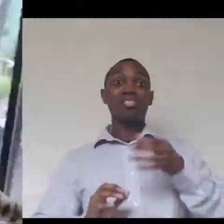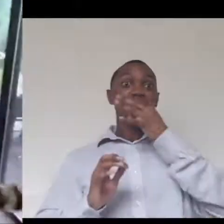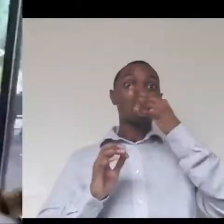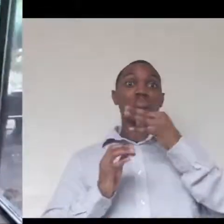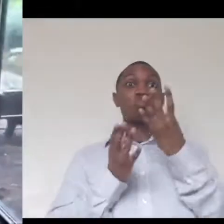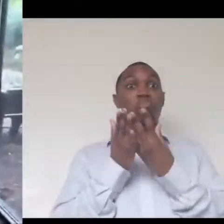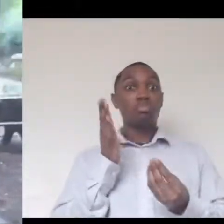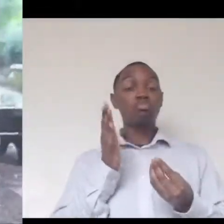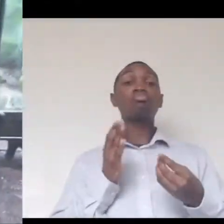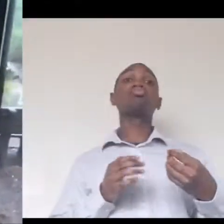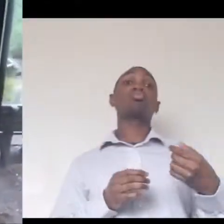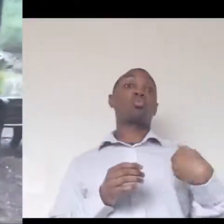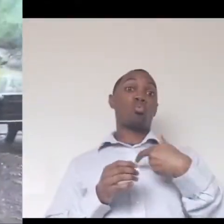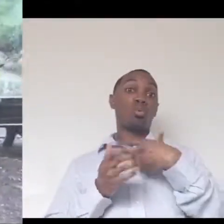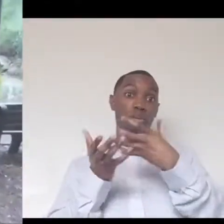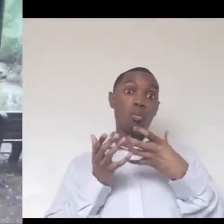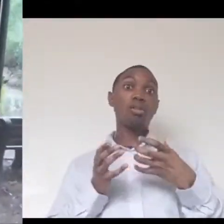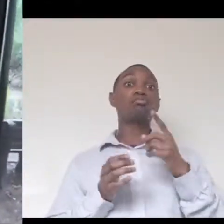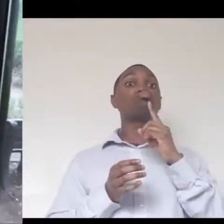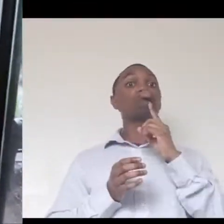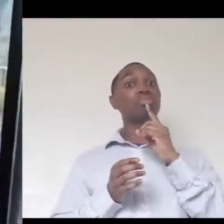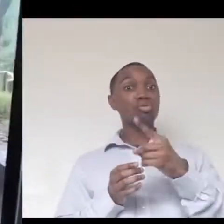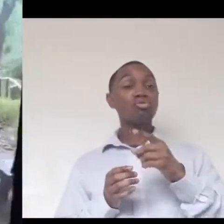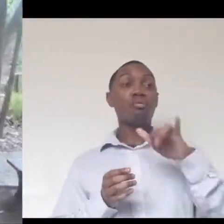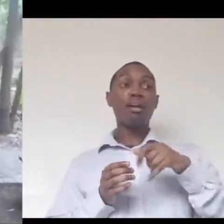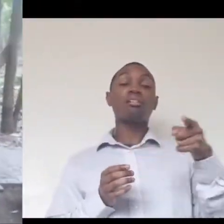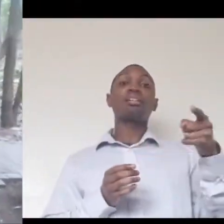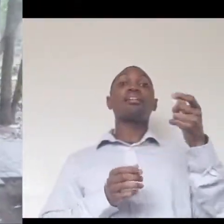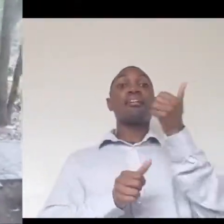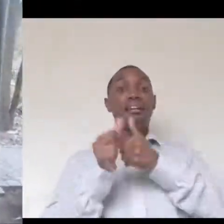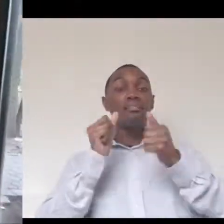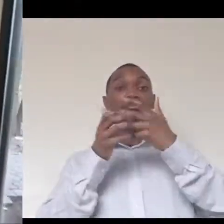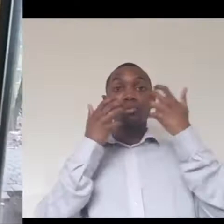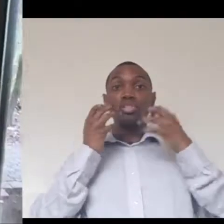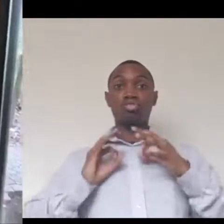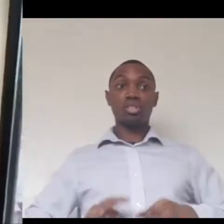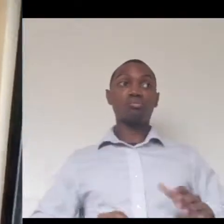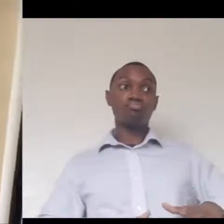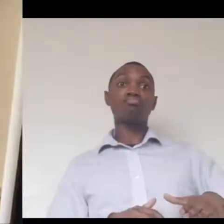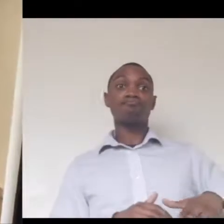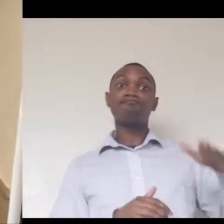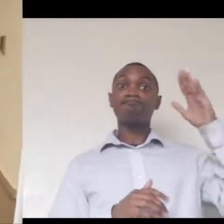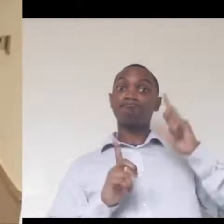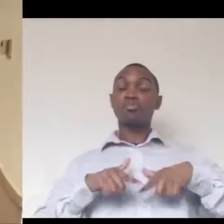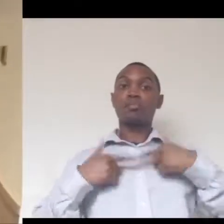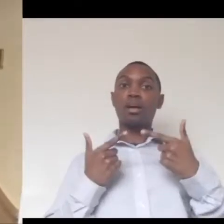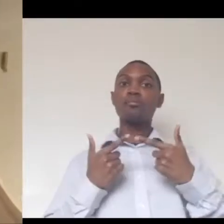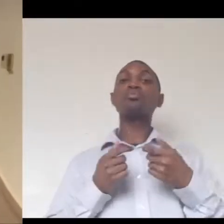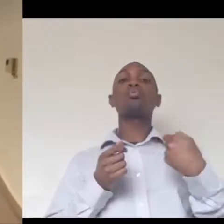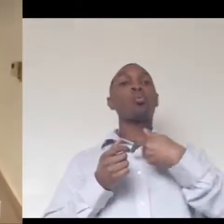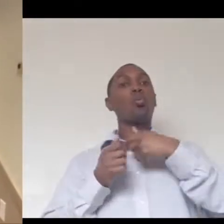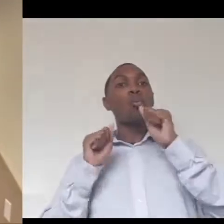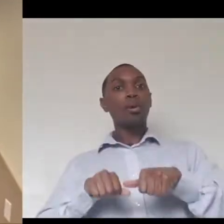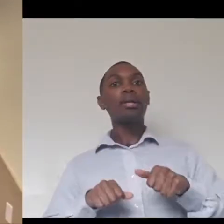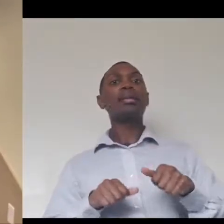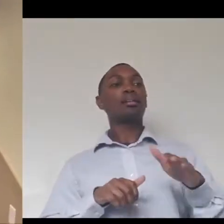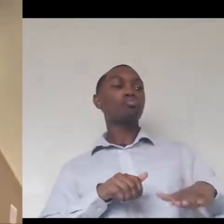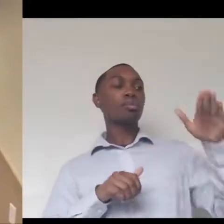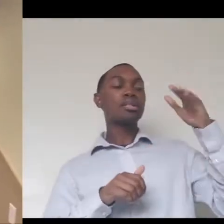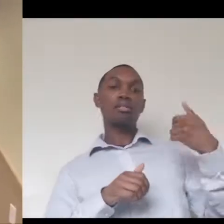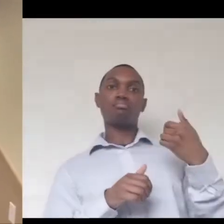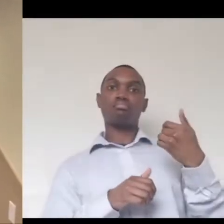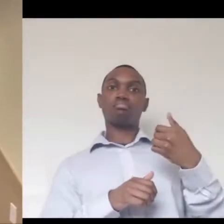like that born, we're able to hand raise them, and they can become ambassadors as part of our cat ambassador program here at the